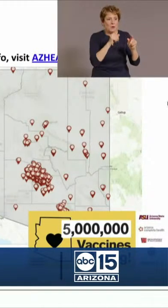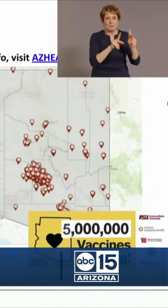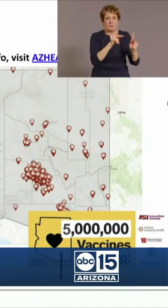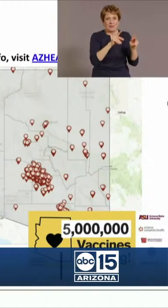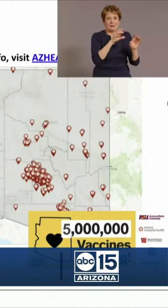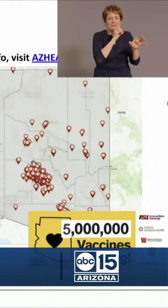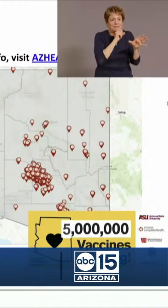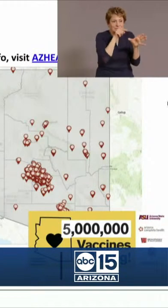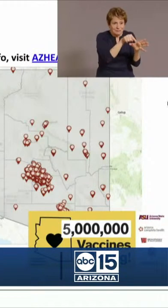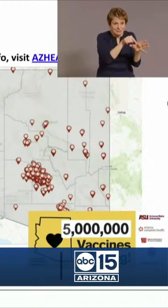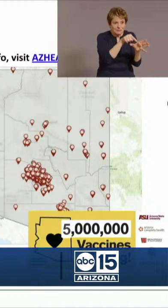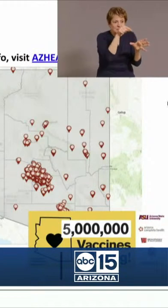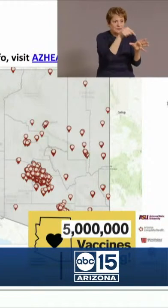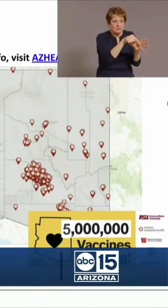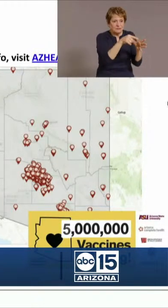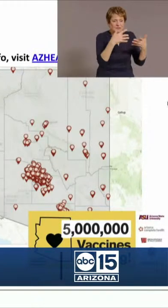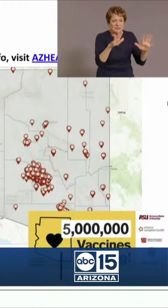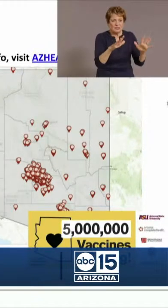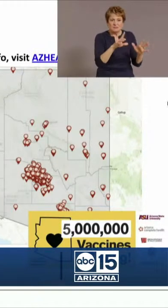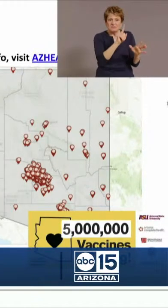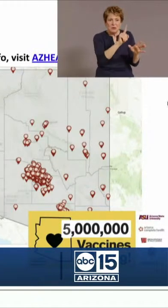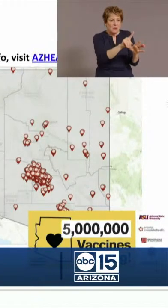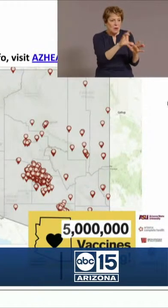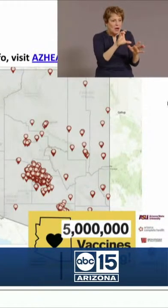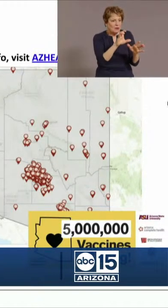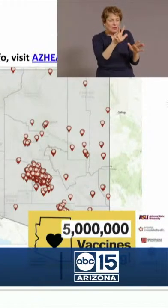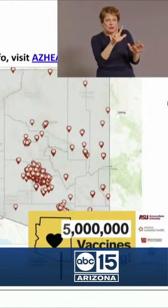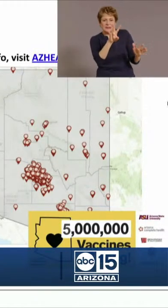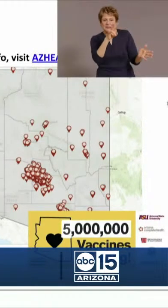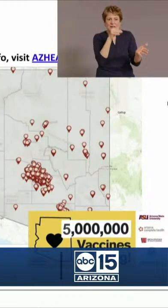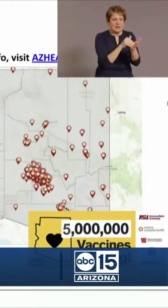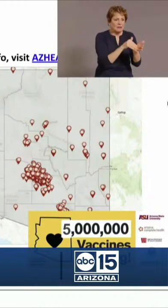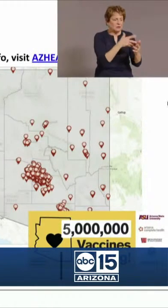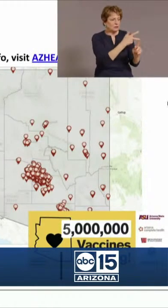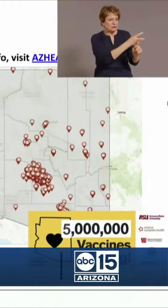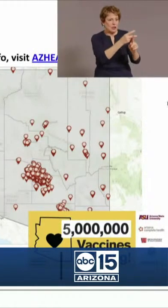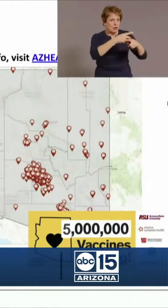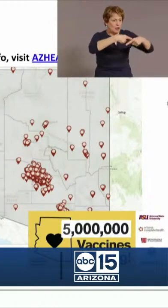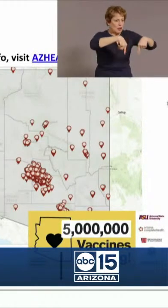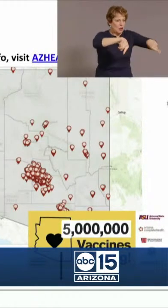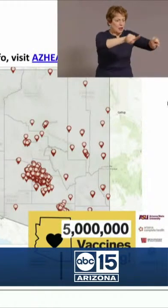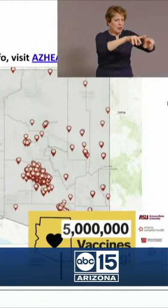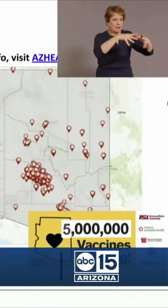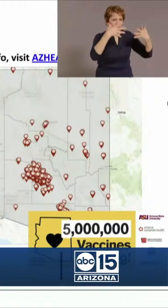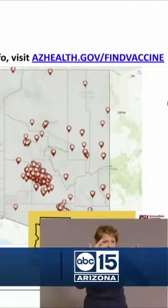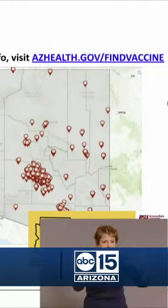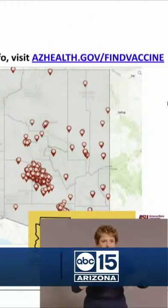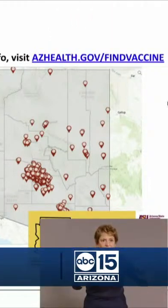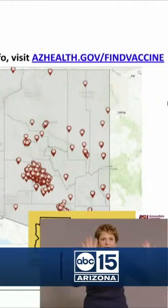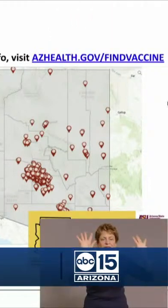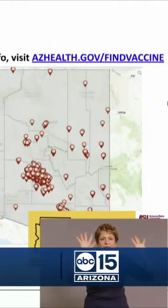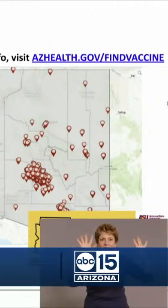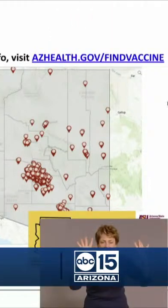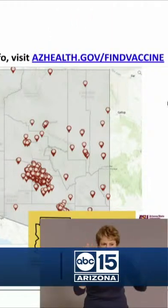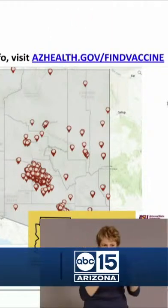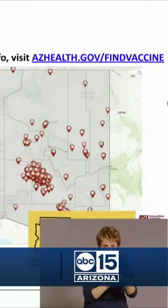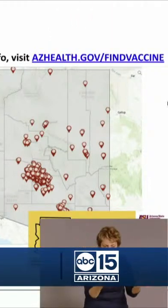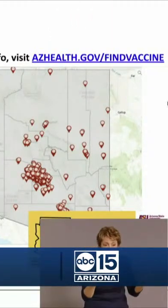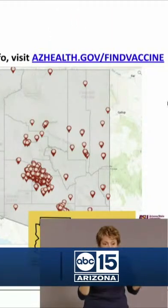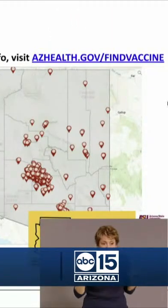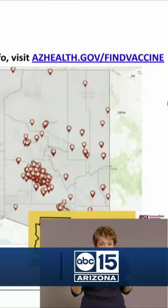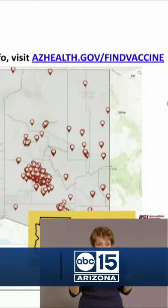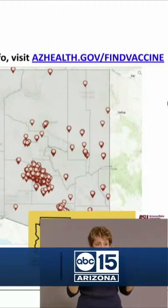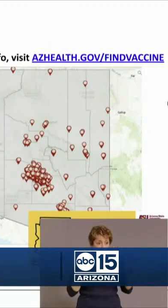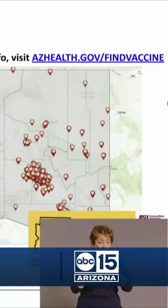137,000 shots administered to those residents and staff at those sites. And we now have over 975 pharmacies